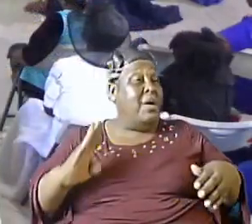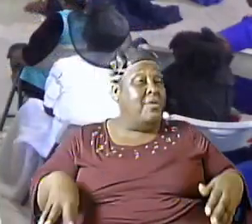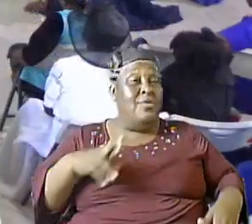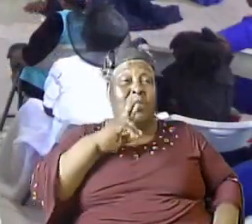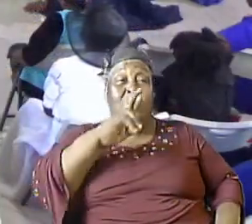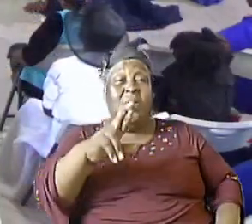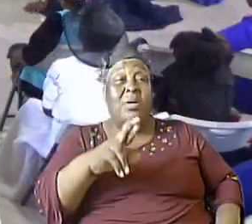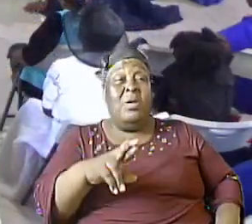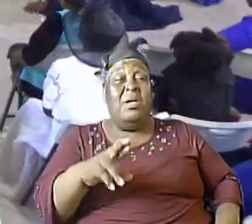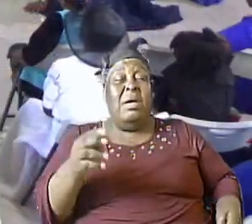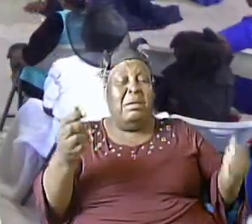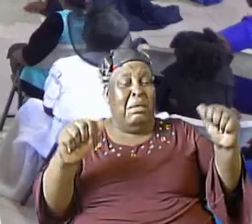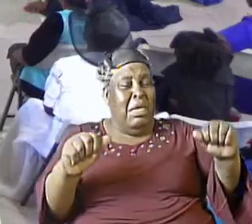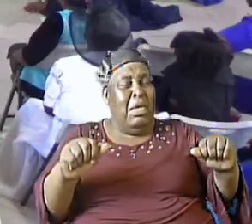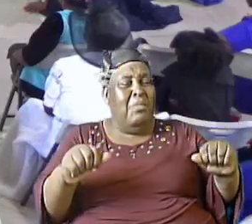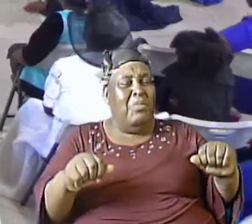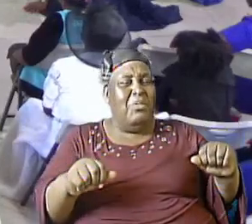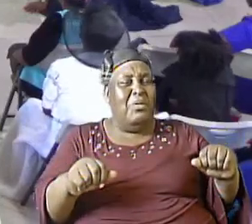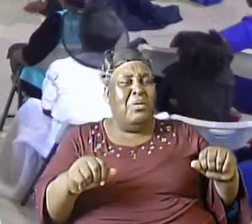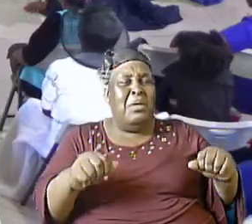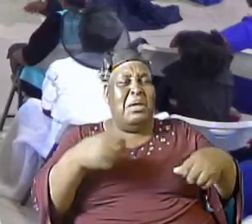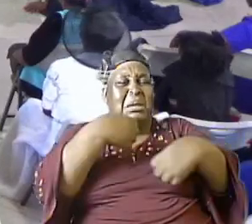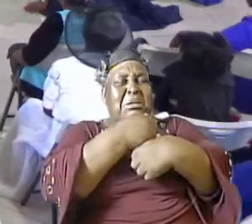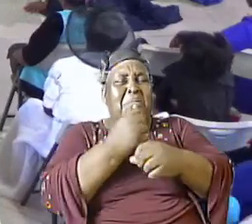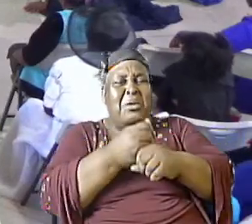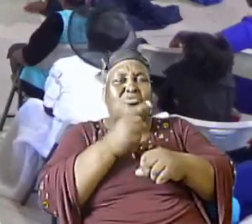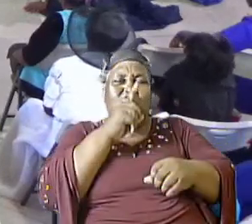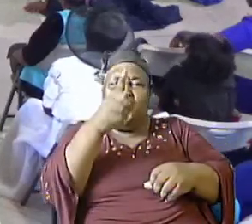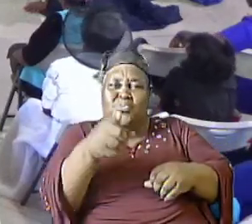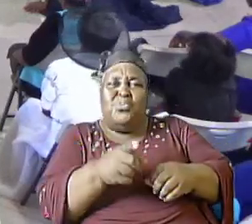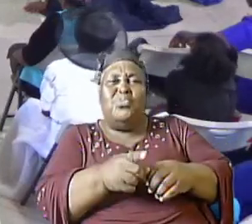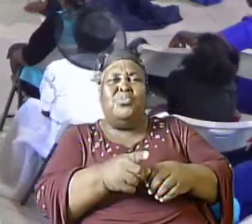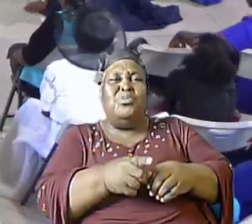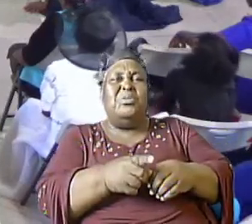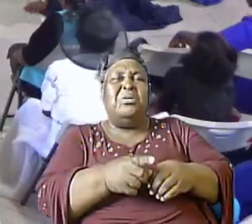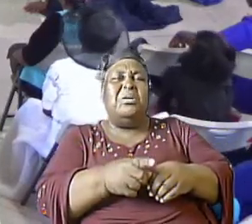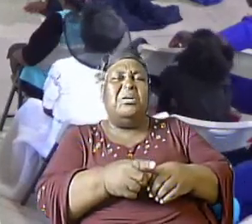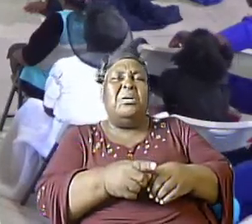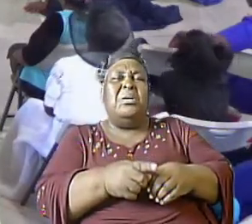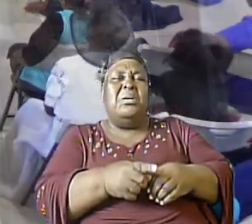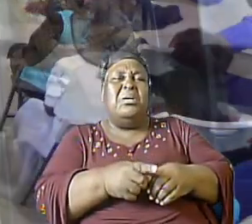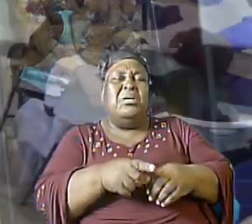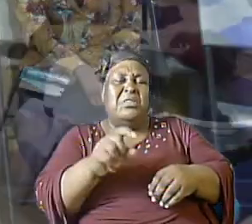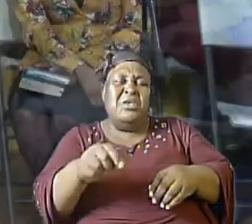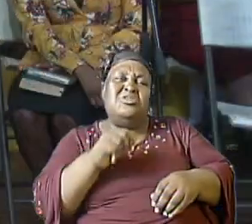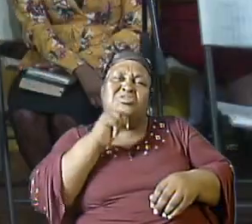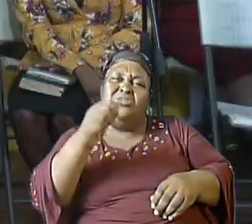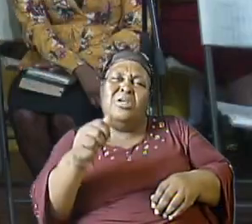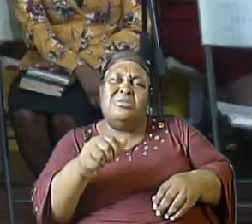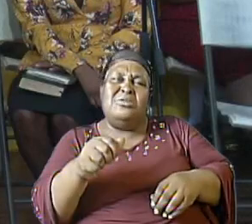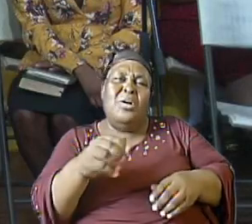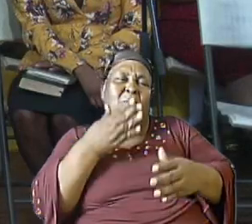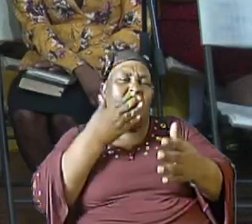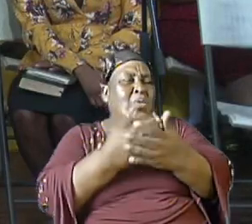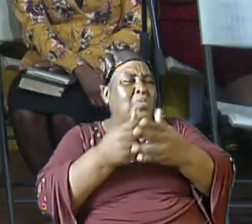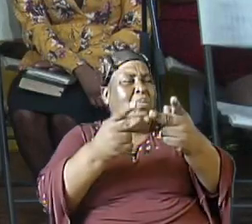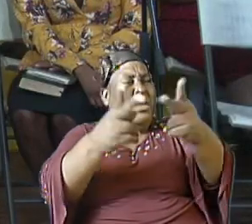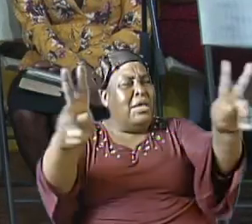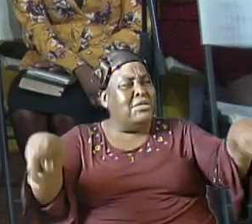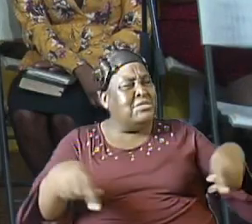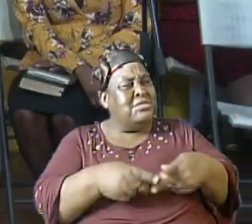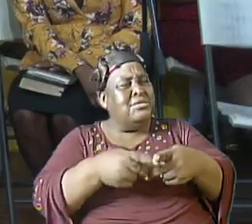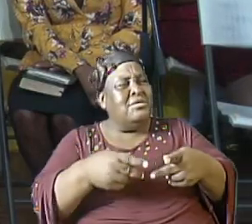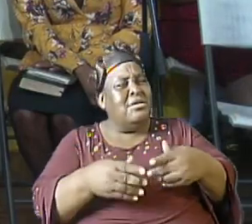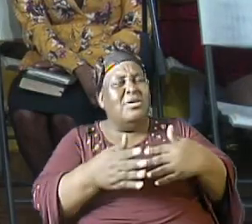able to convince the congregation that this is not a good place. Even though God says, this is a good place, this is